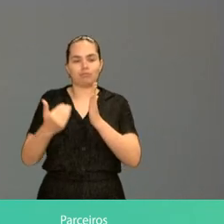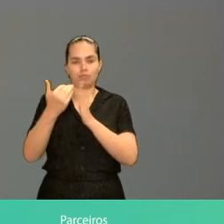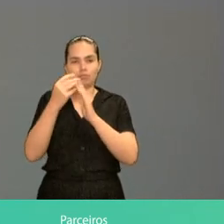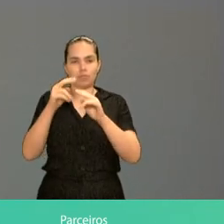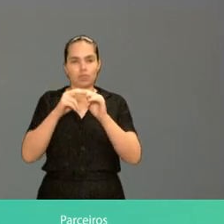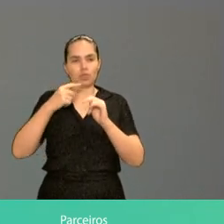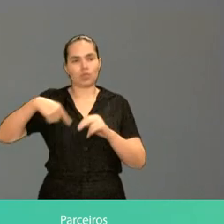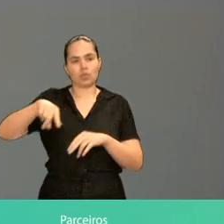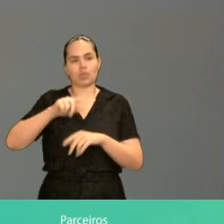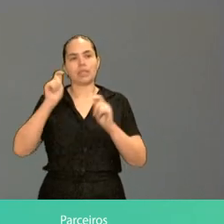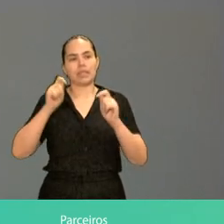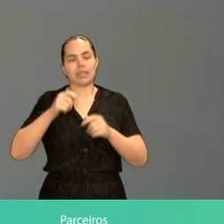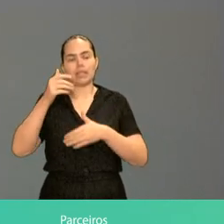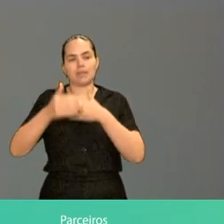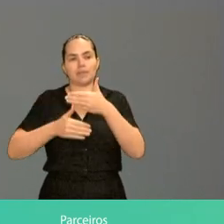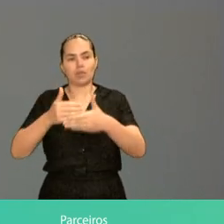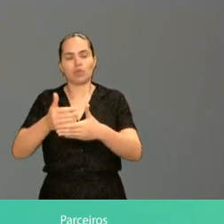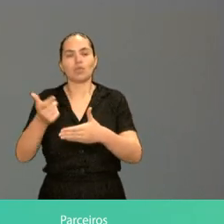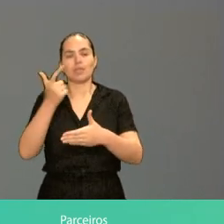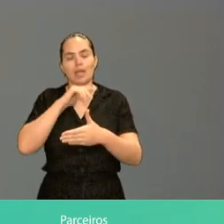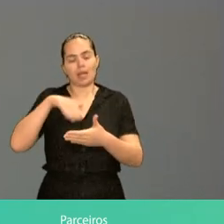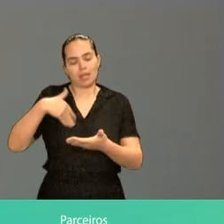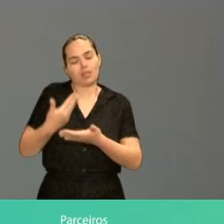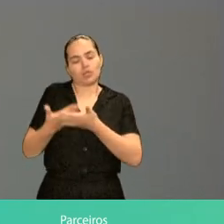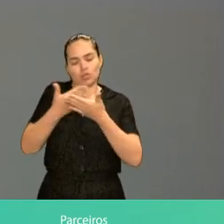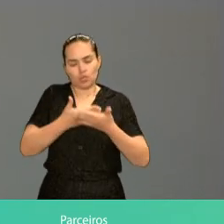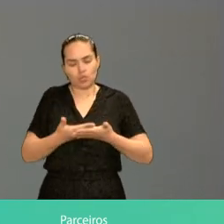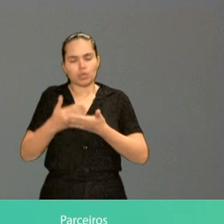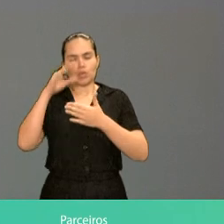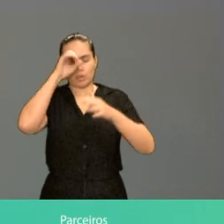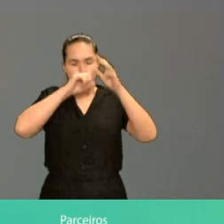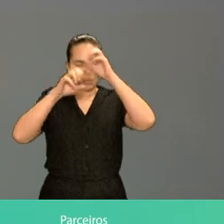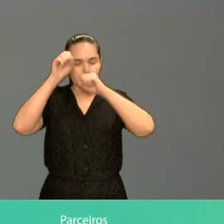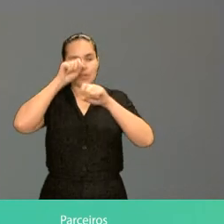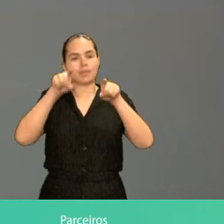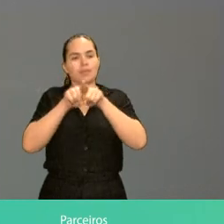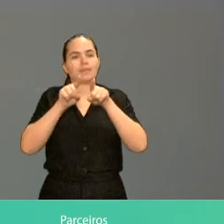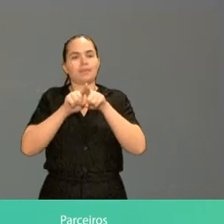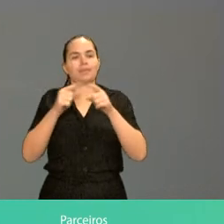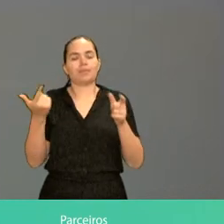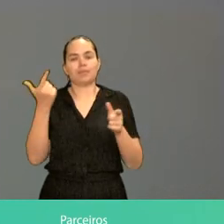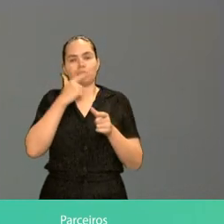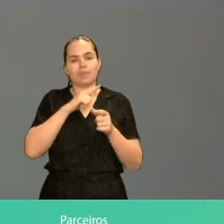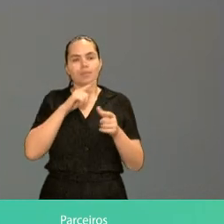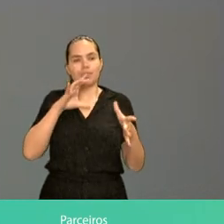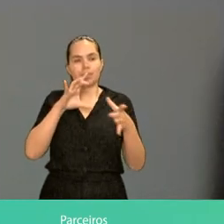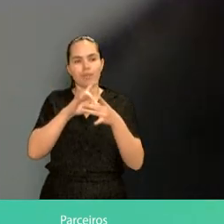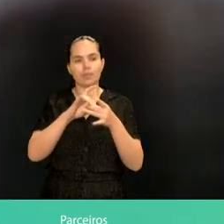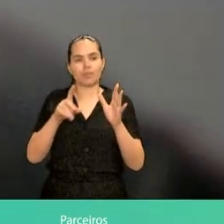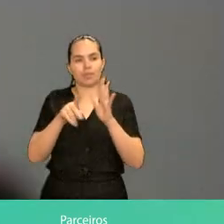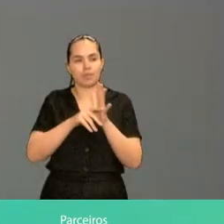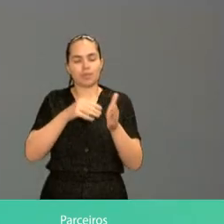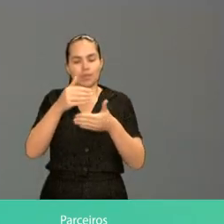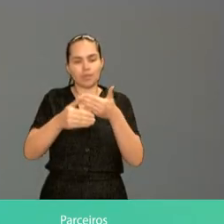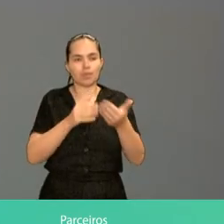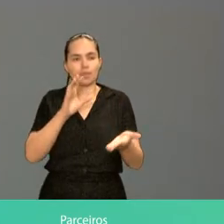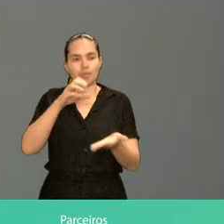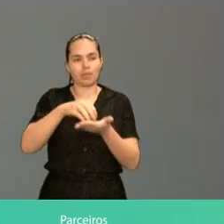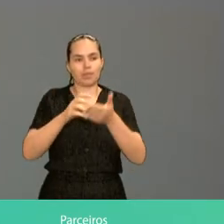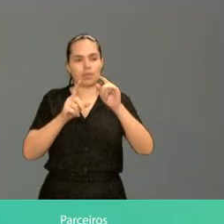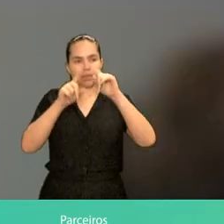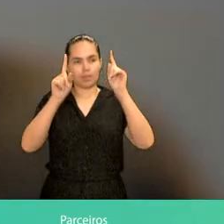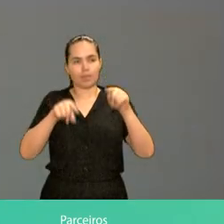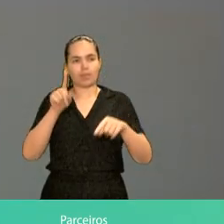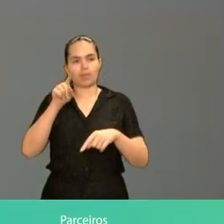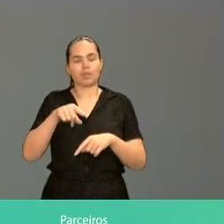an even bigger footprint in the good sense. And we are trying to improve, enhance these projects